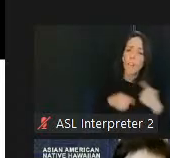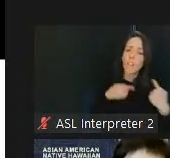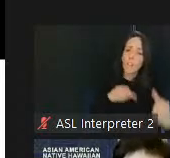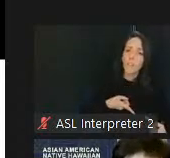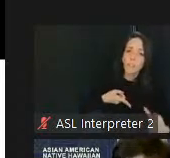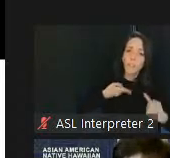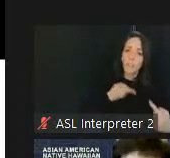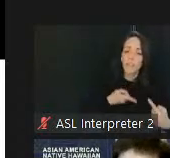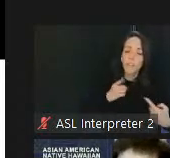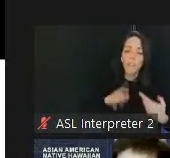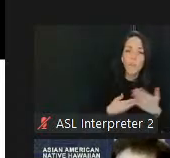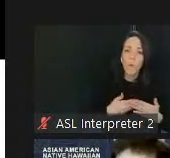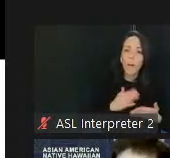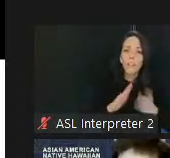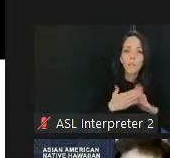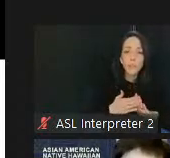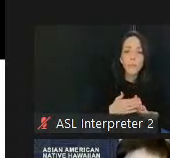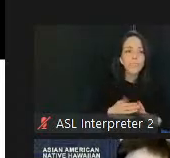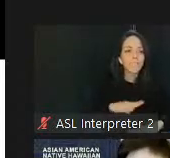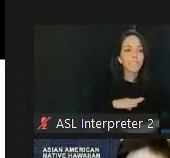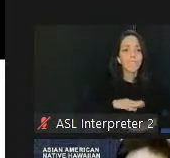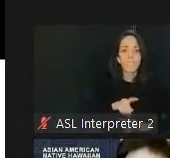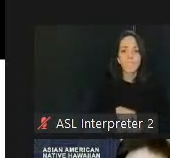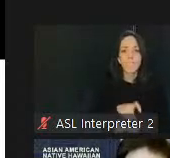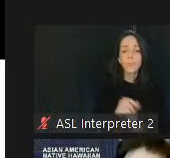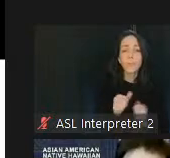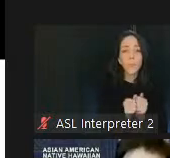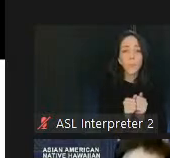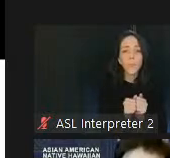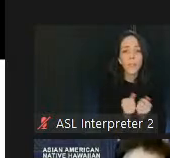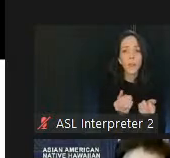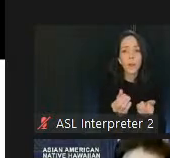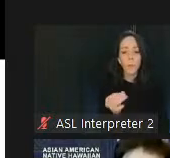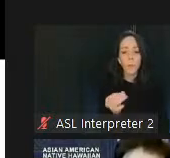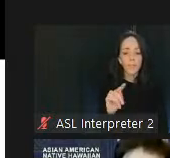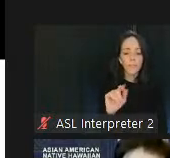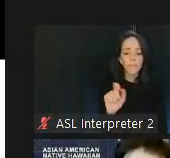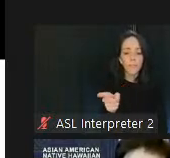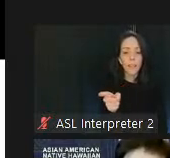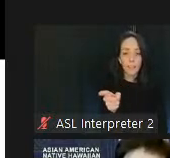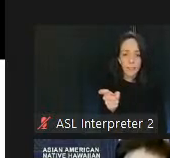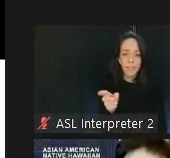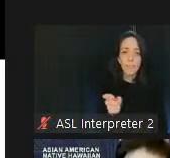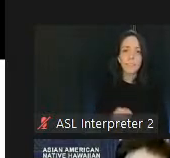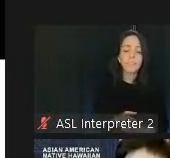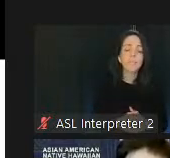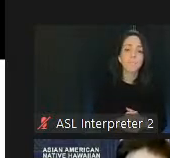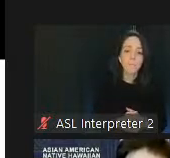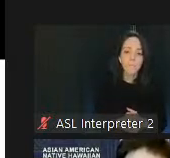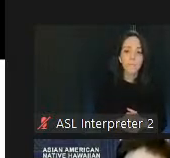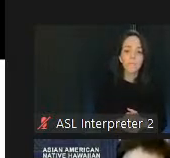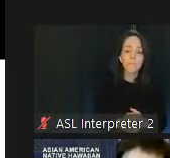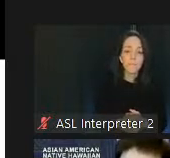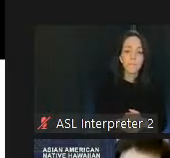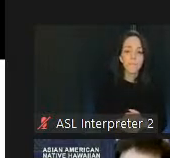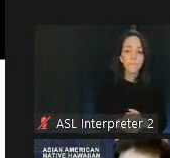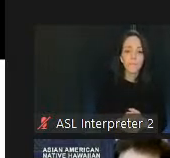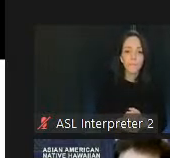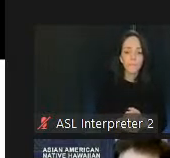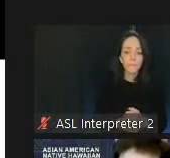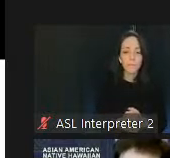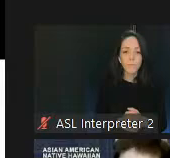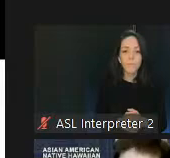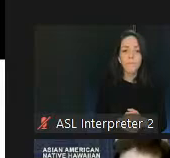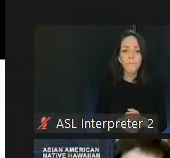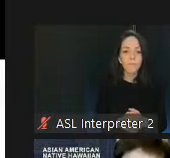need with the property tax revenue derived from the lowest permanent property tax rate. I'll talk